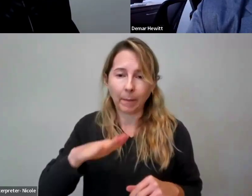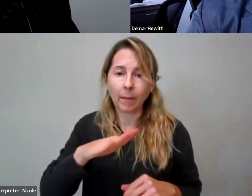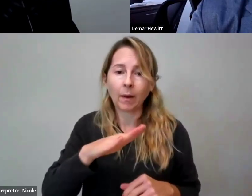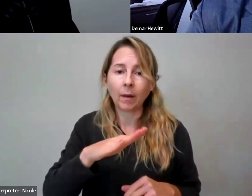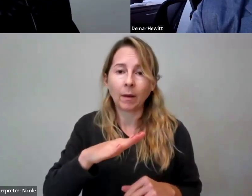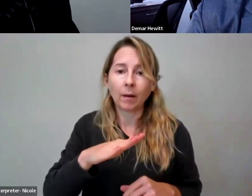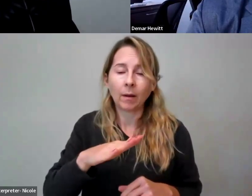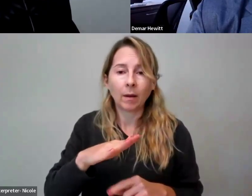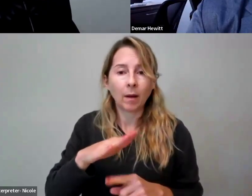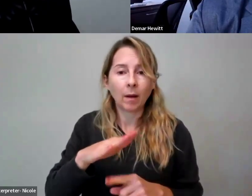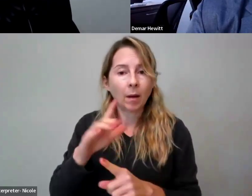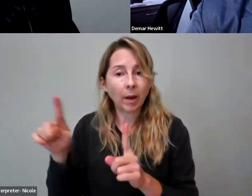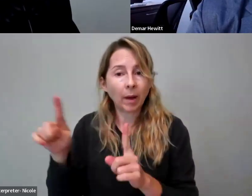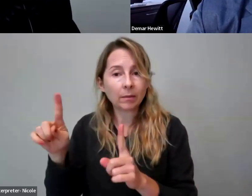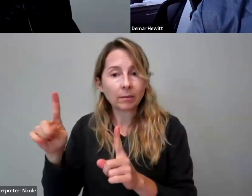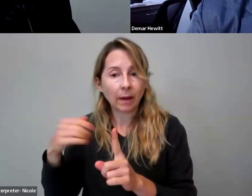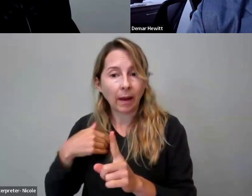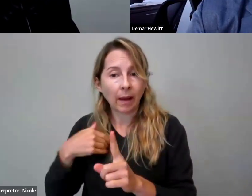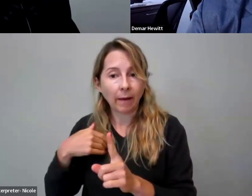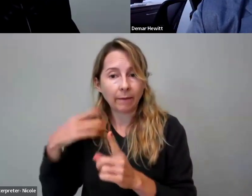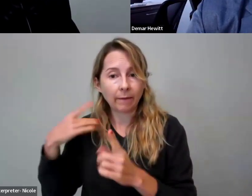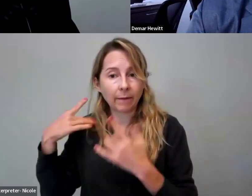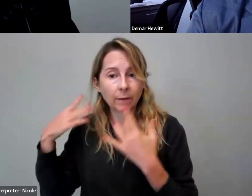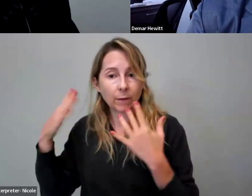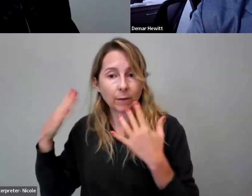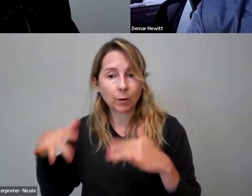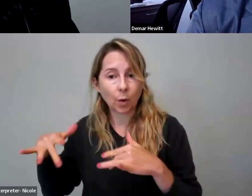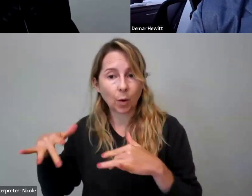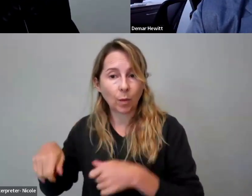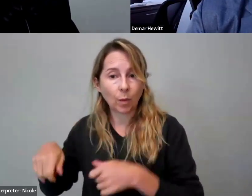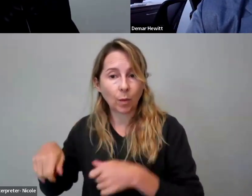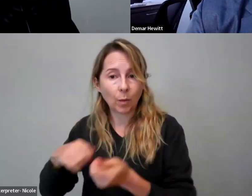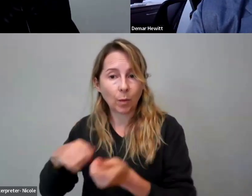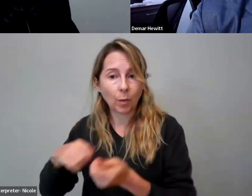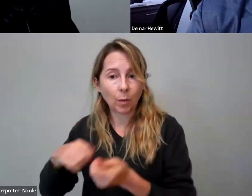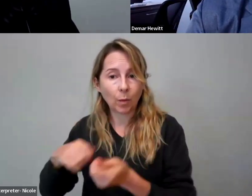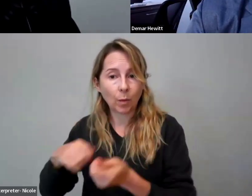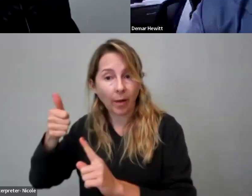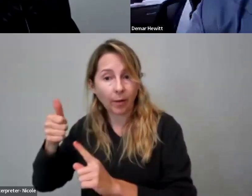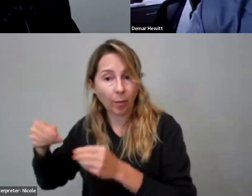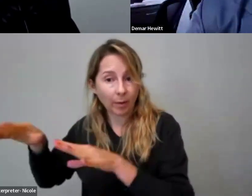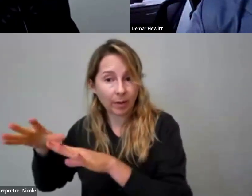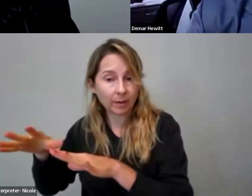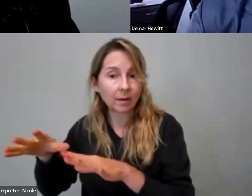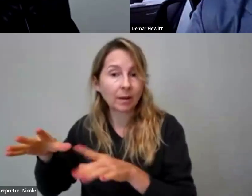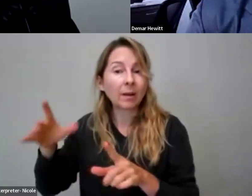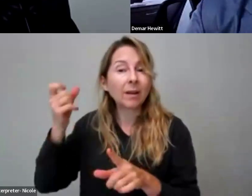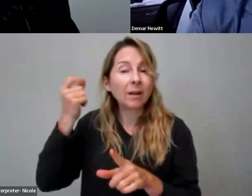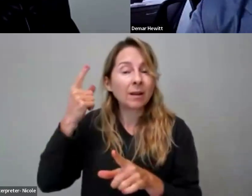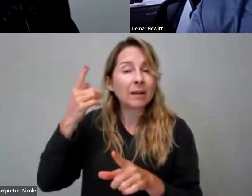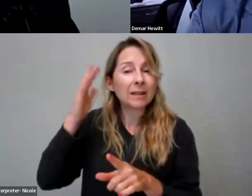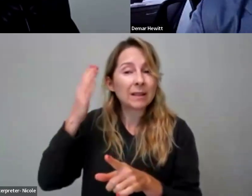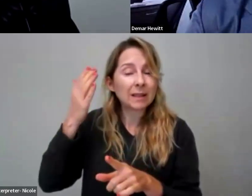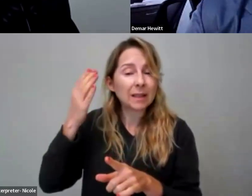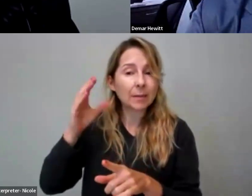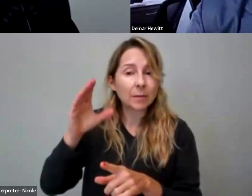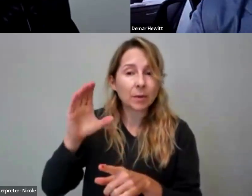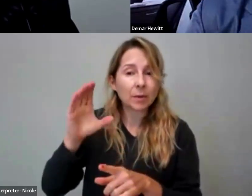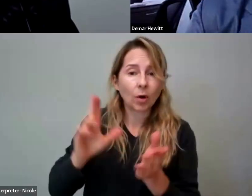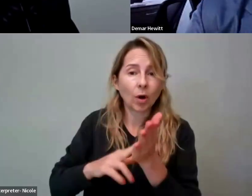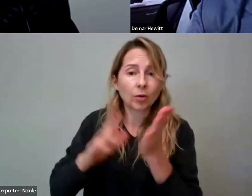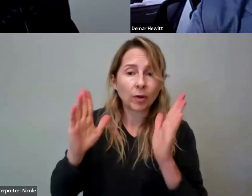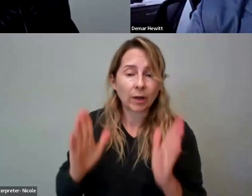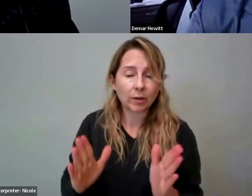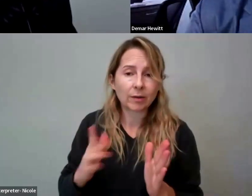properties and has said that the subcontractor is refusing due to liability. Is this situation worth escalating to a